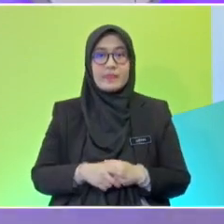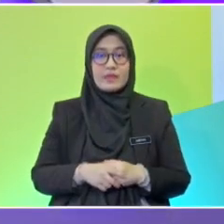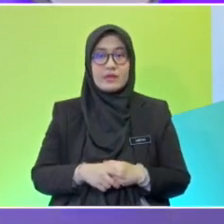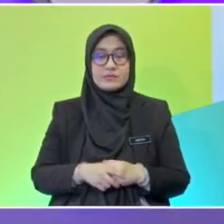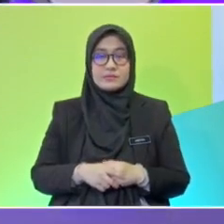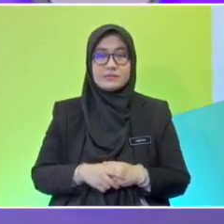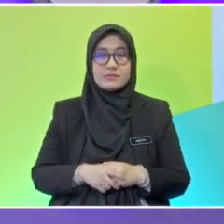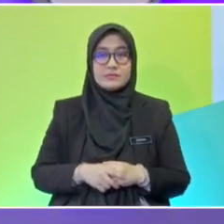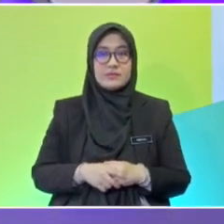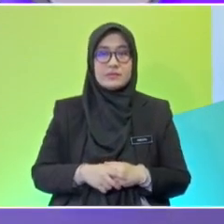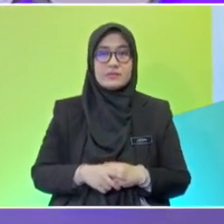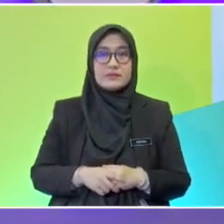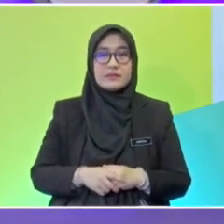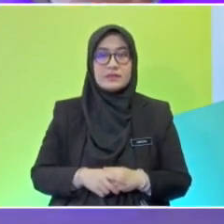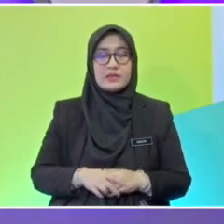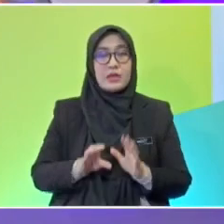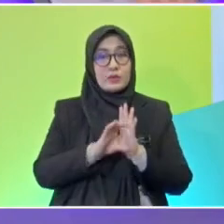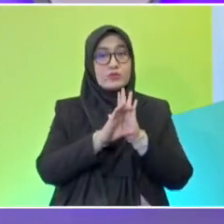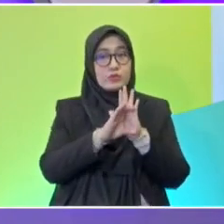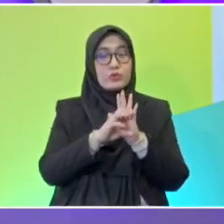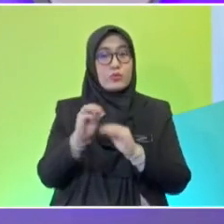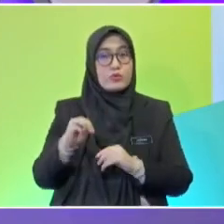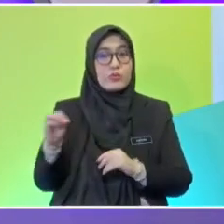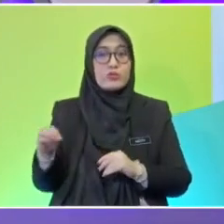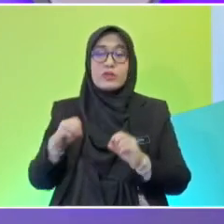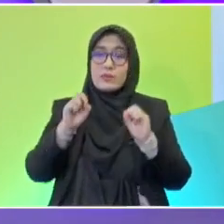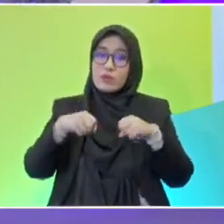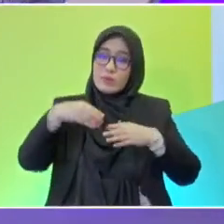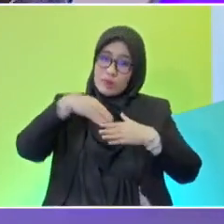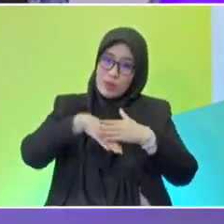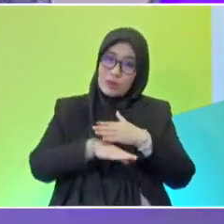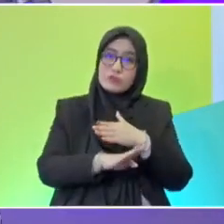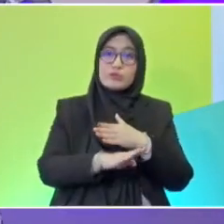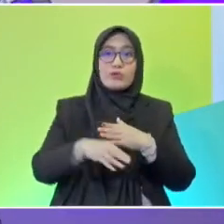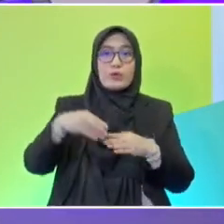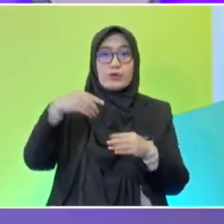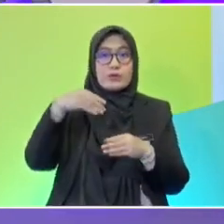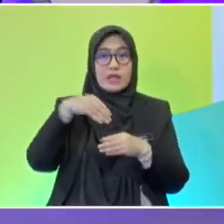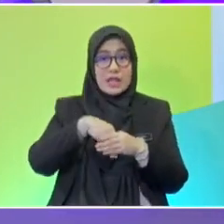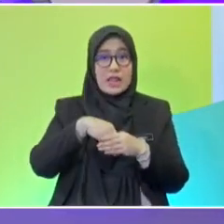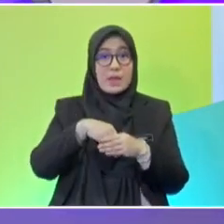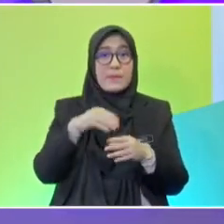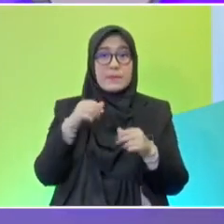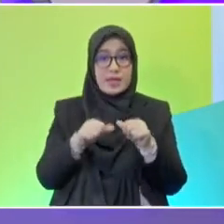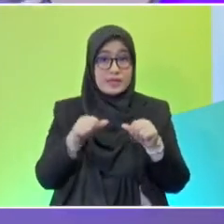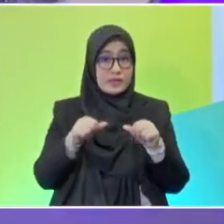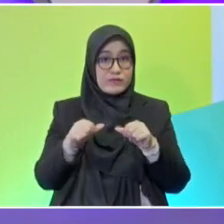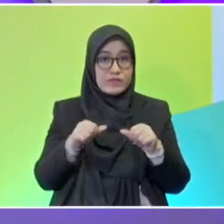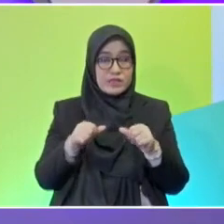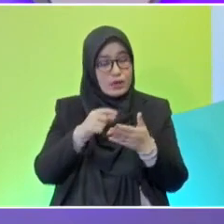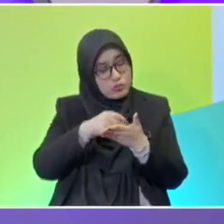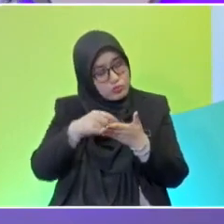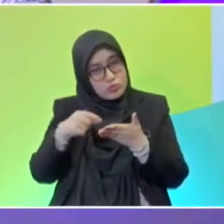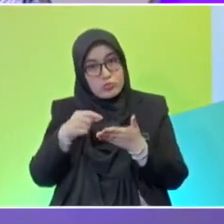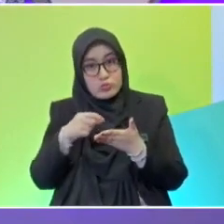in an activity, for example, inside and outside circle, they are able to listen and take down notes, they are able to tell